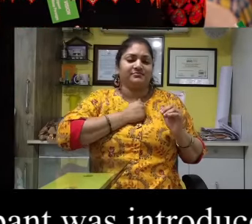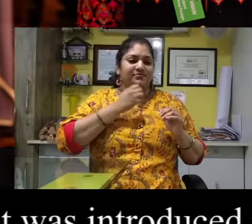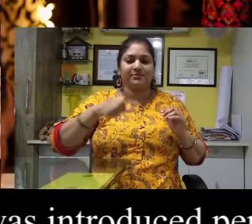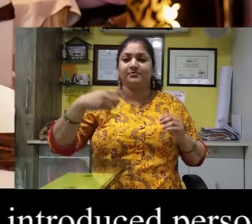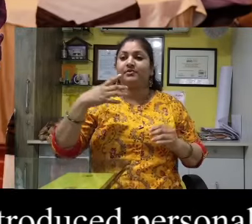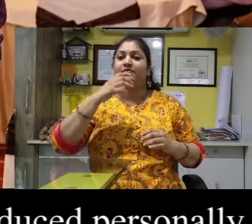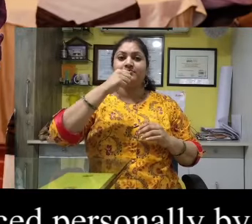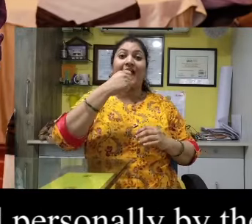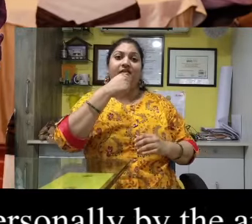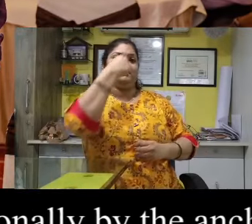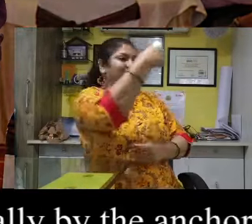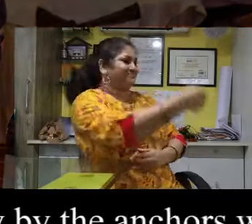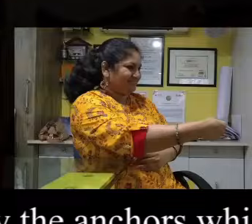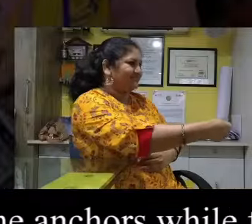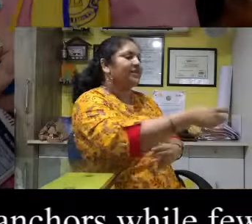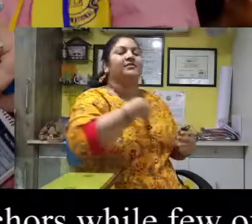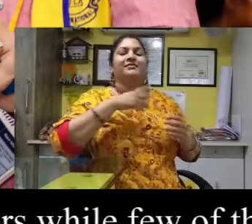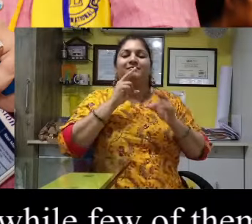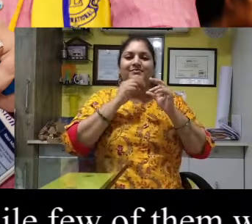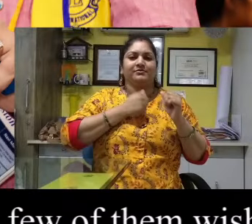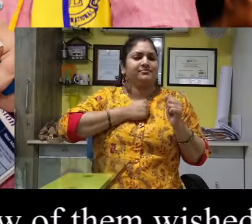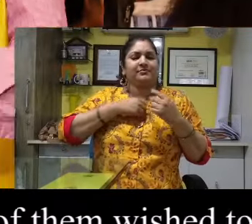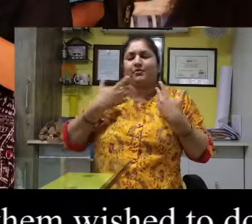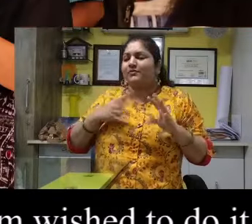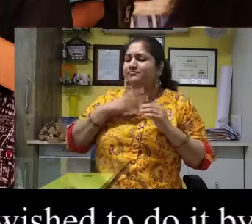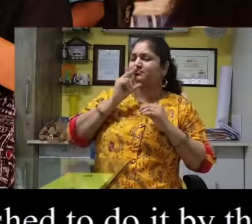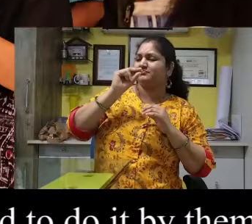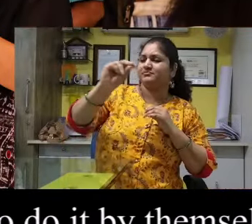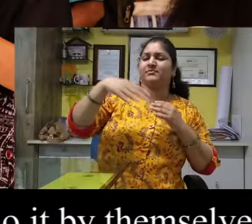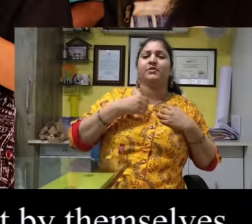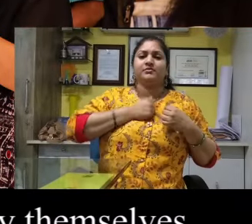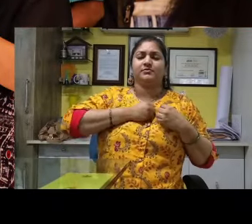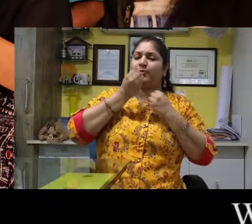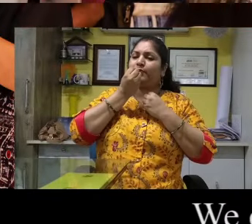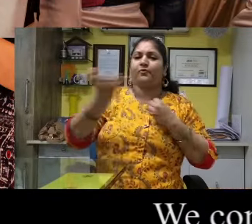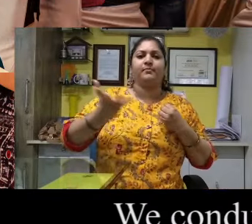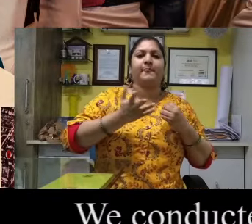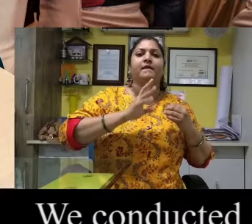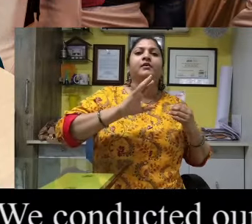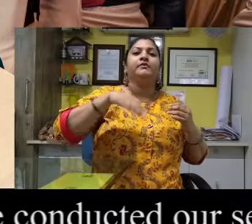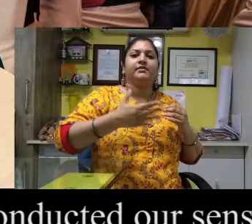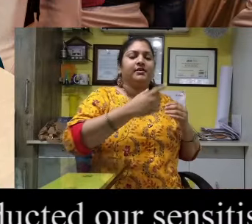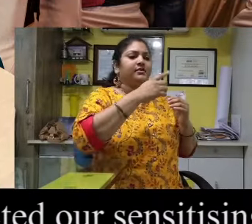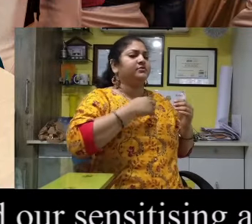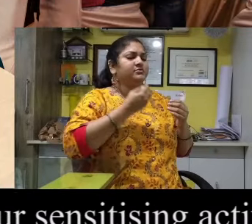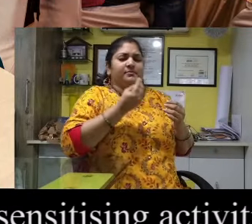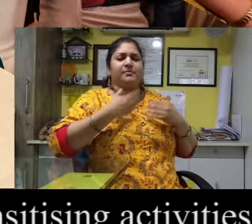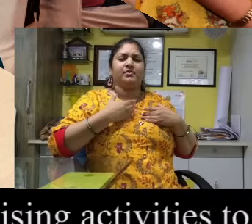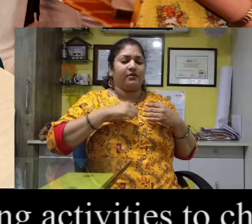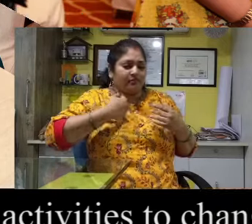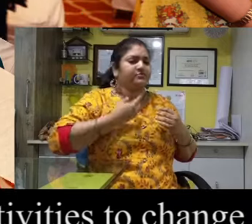was introduced personally by the anchors while few of them wished to do it by themselves. We conducted our